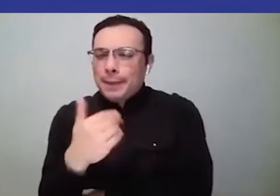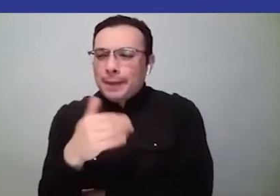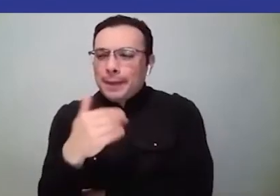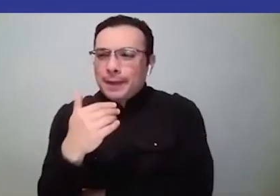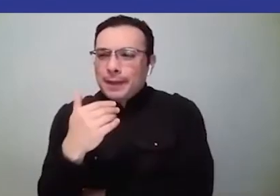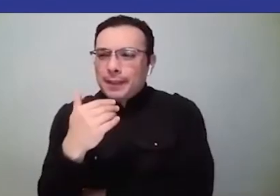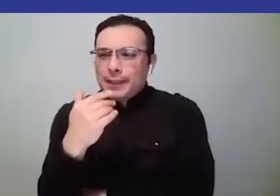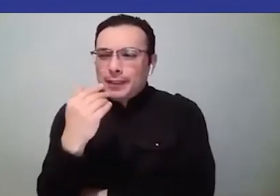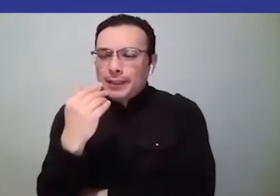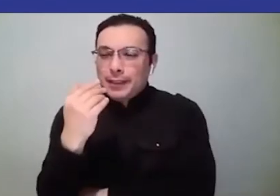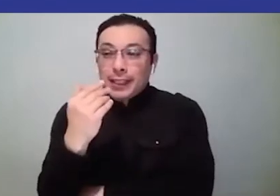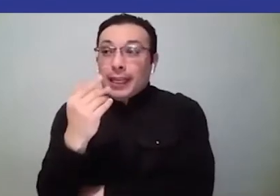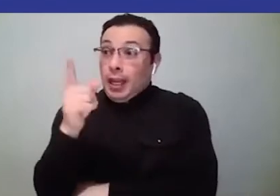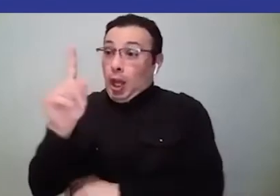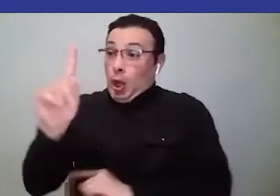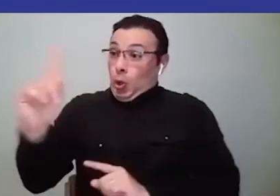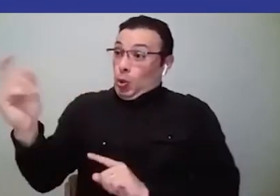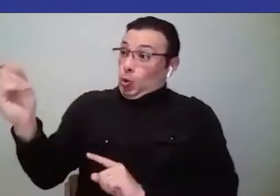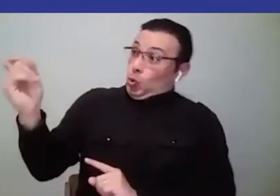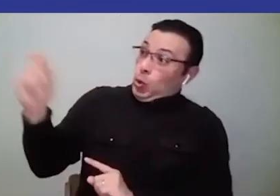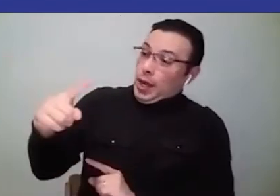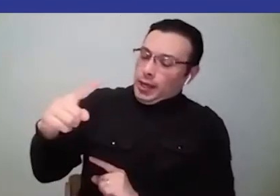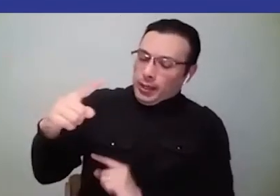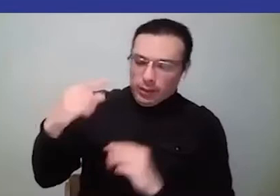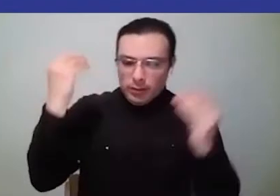energy through my body, that this thought